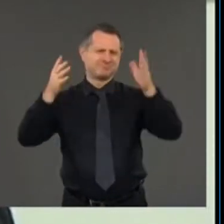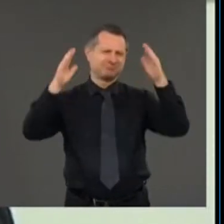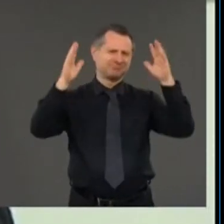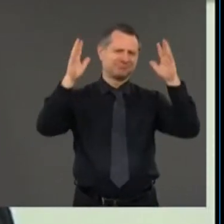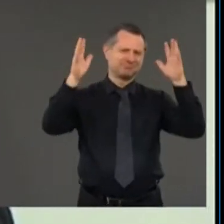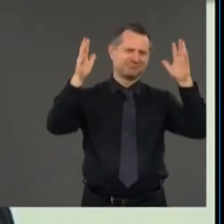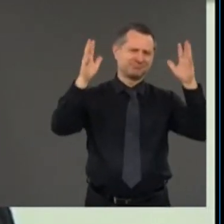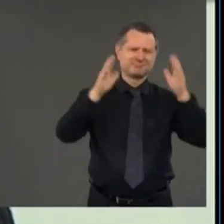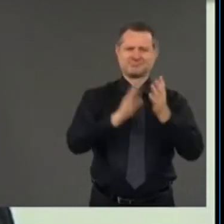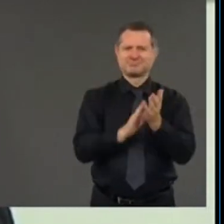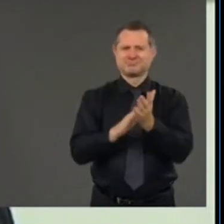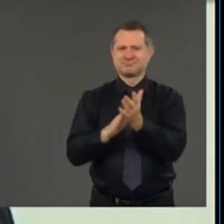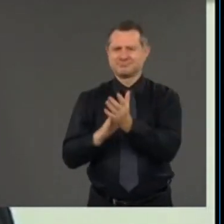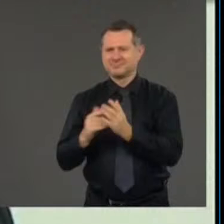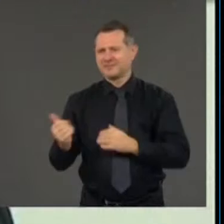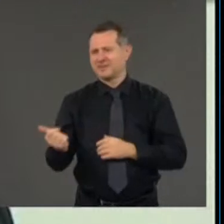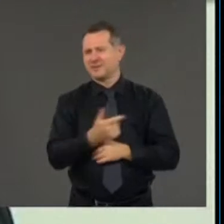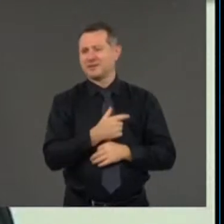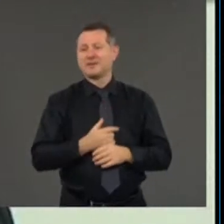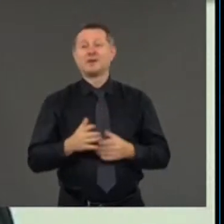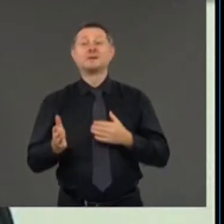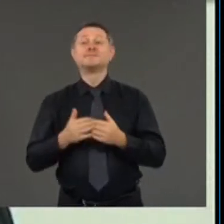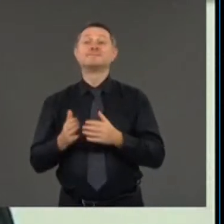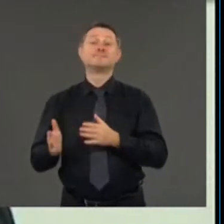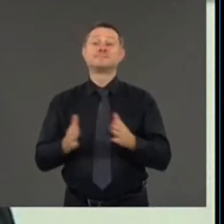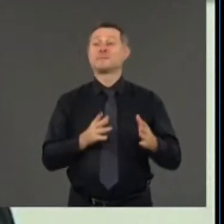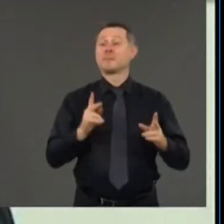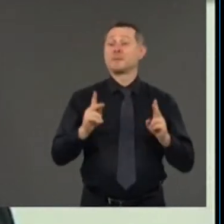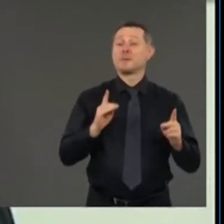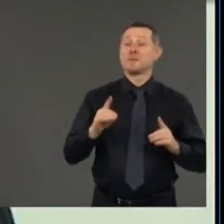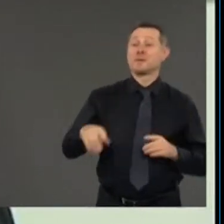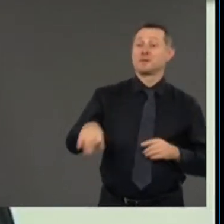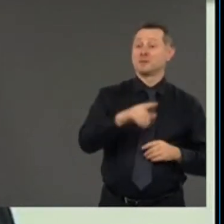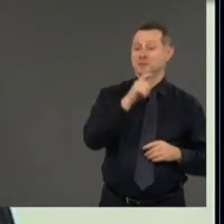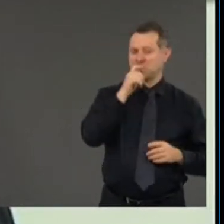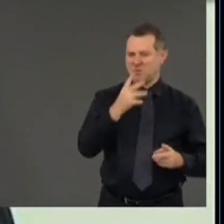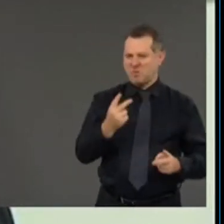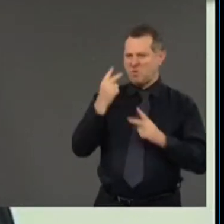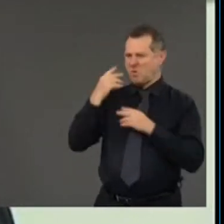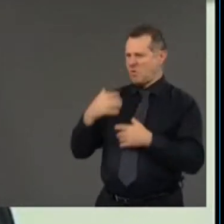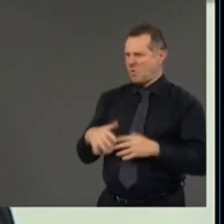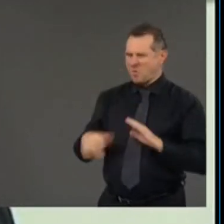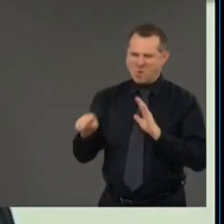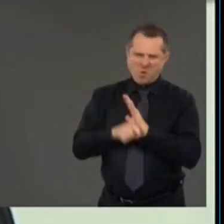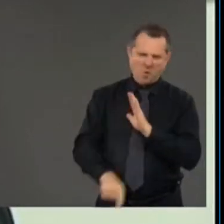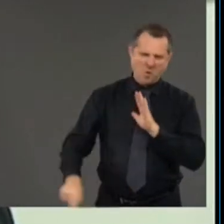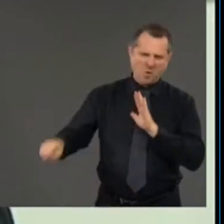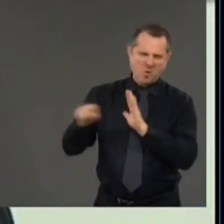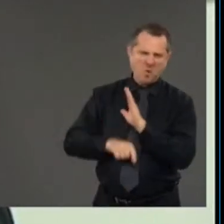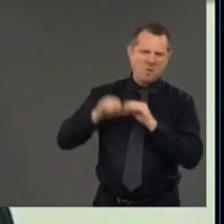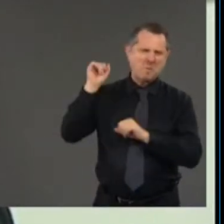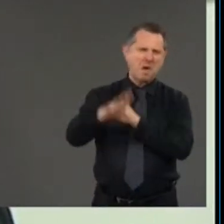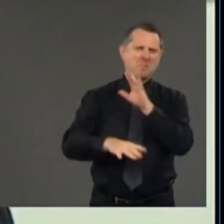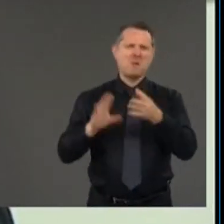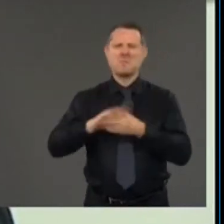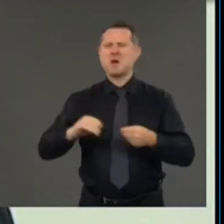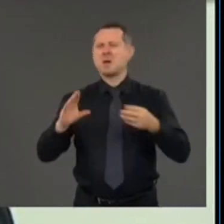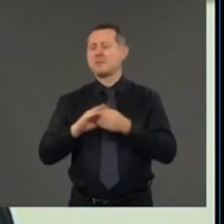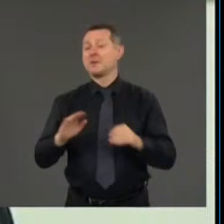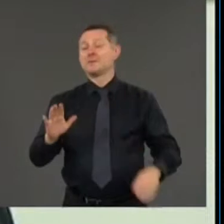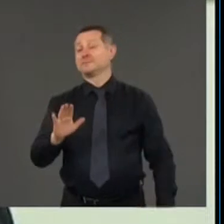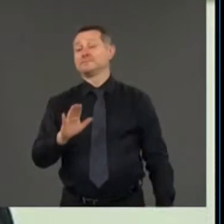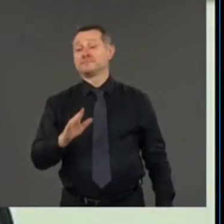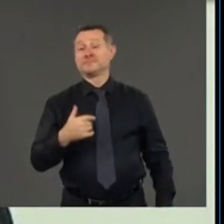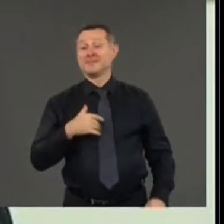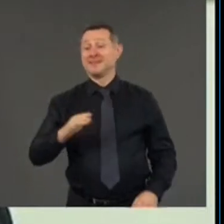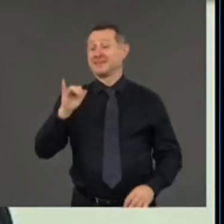know, some Monday morning quarterbacking by some people at the moment, when you're in the middle of a crisis like we were in and